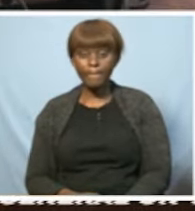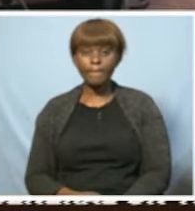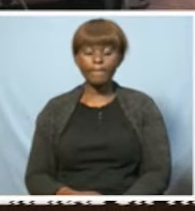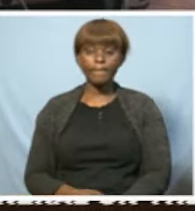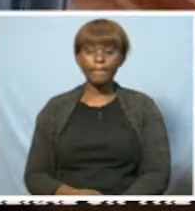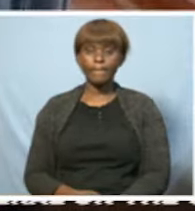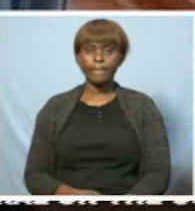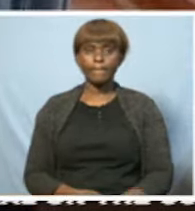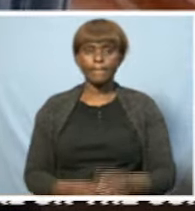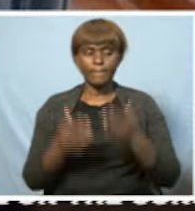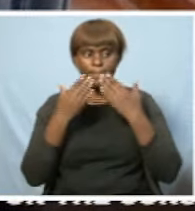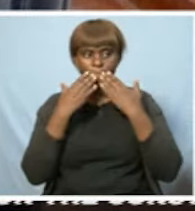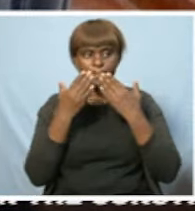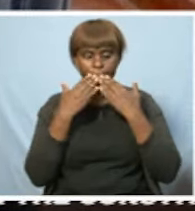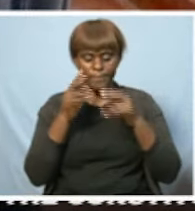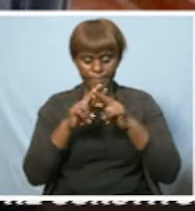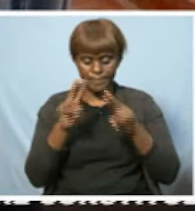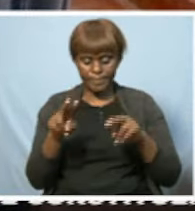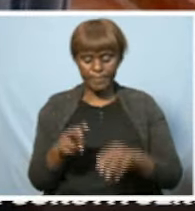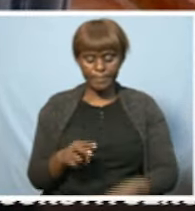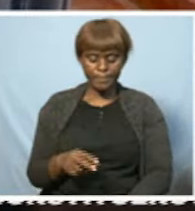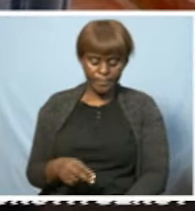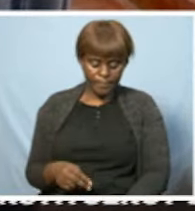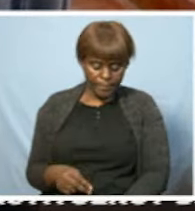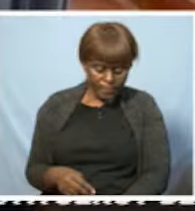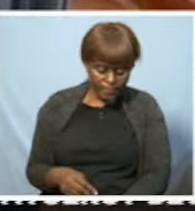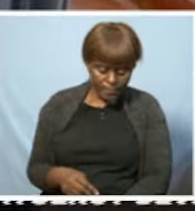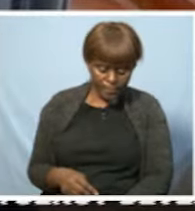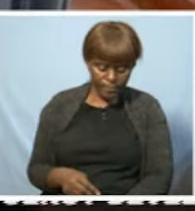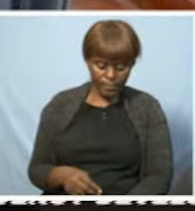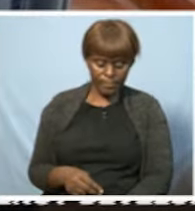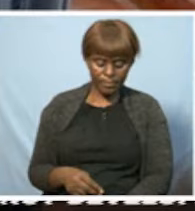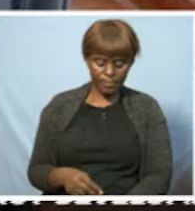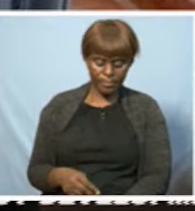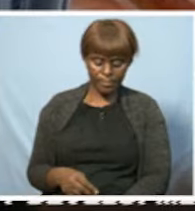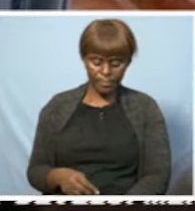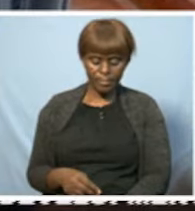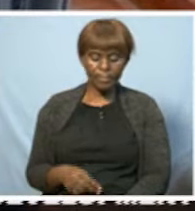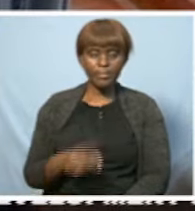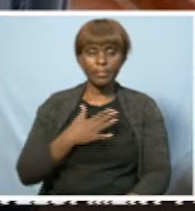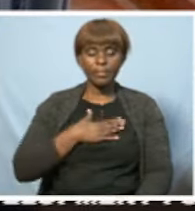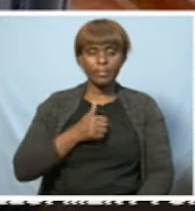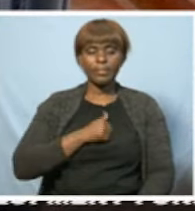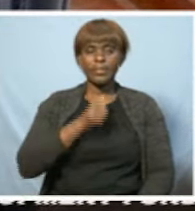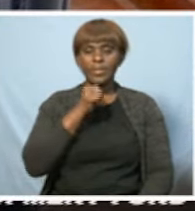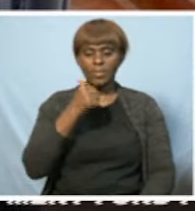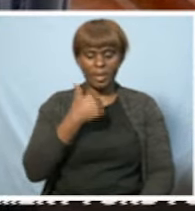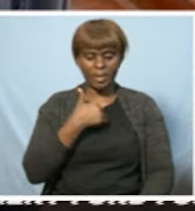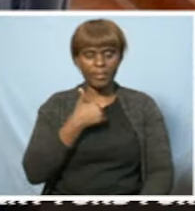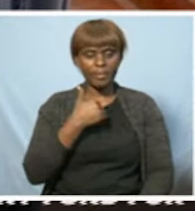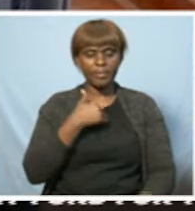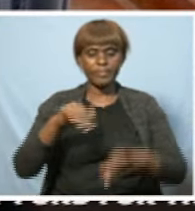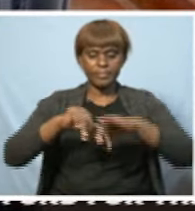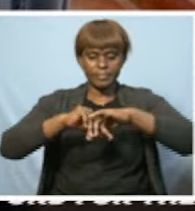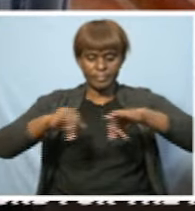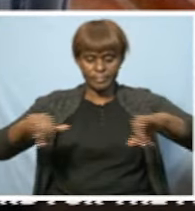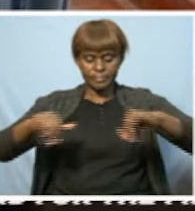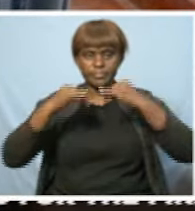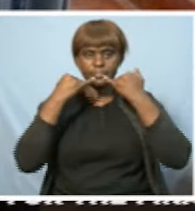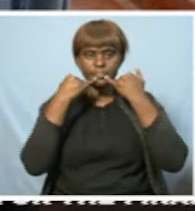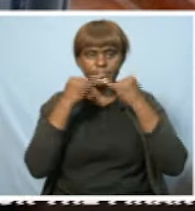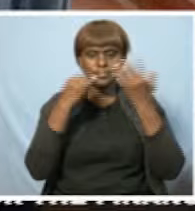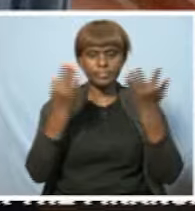Thank you, Chair. Although I don't have the desegregated data, but for